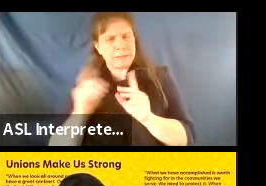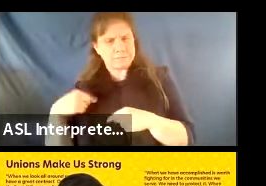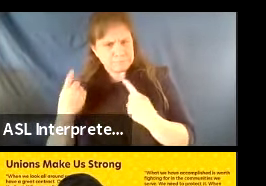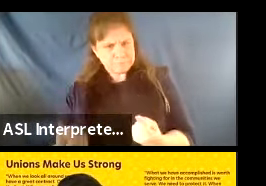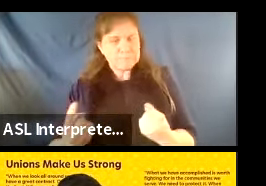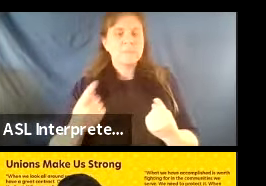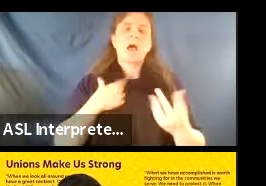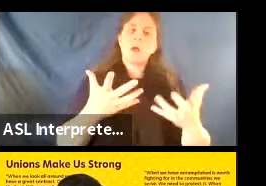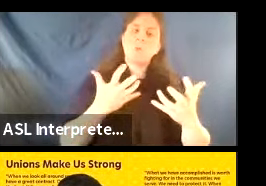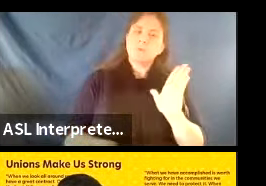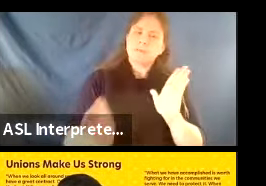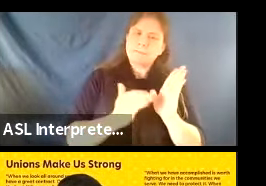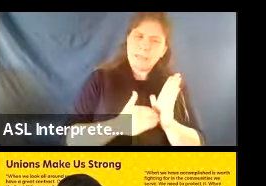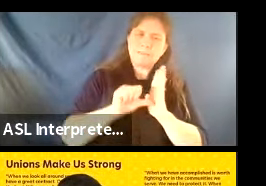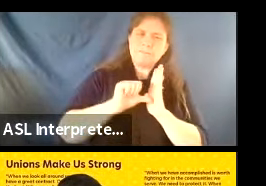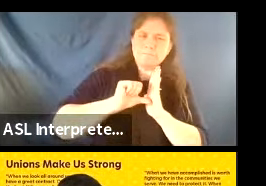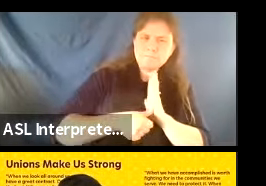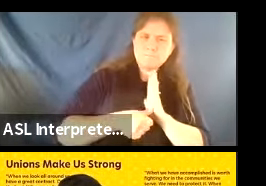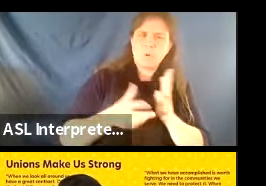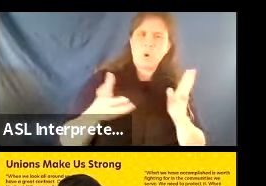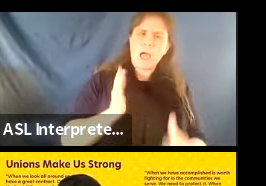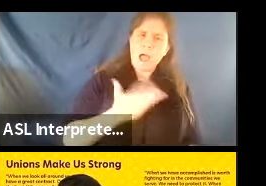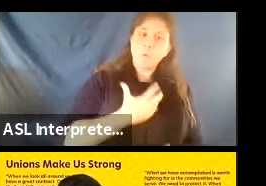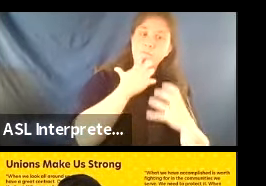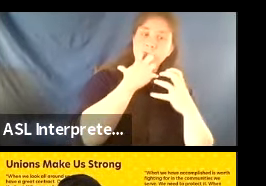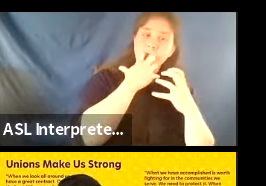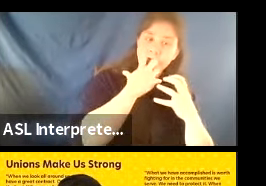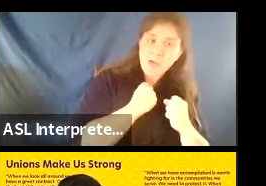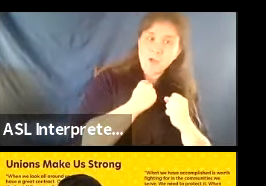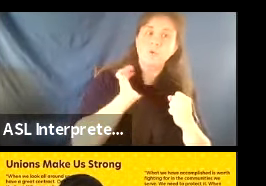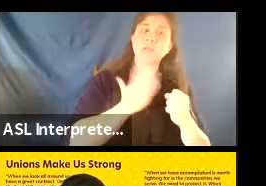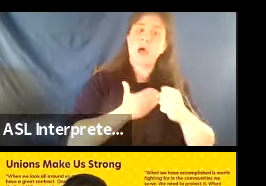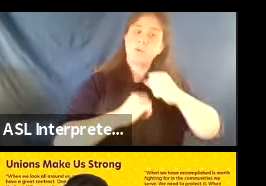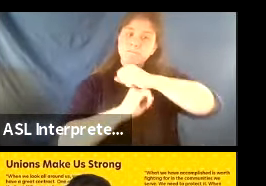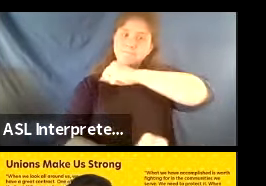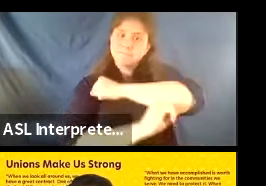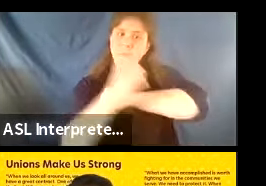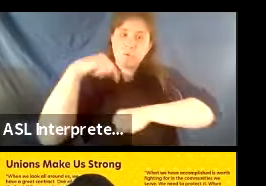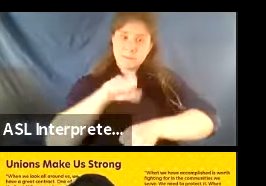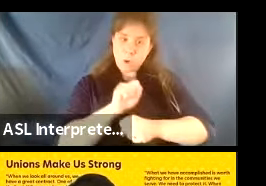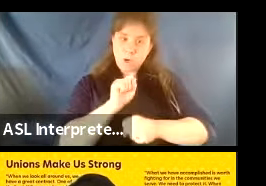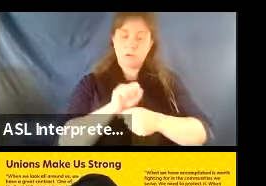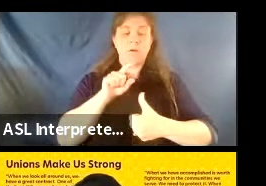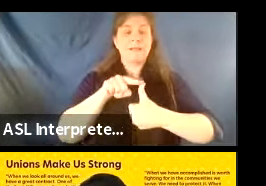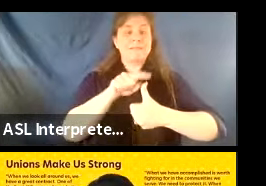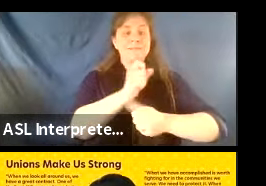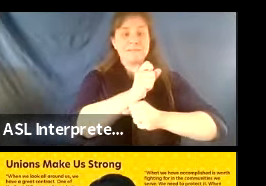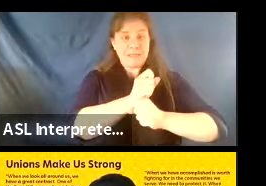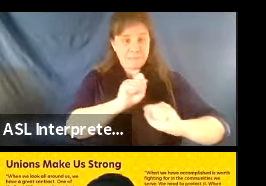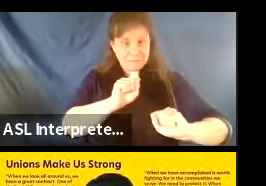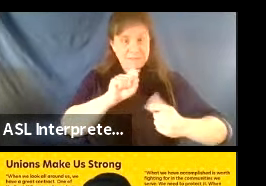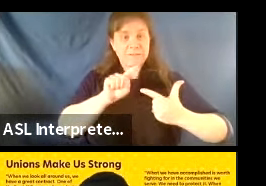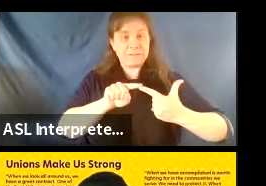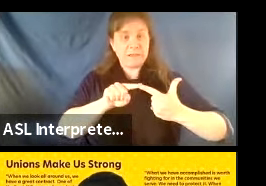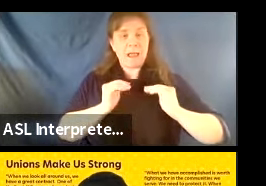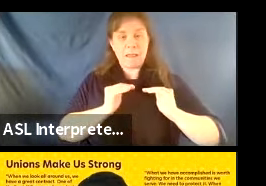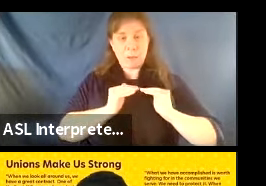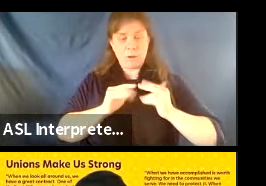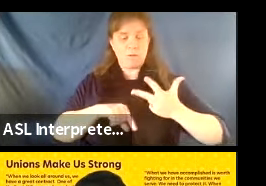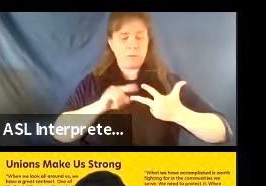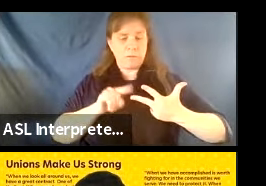and the foundations with which we approach this work, which are the foundations of safety, equity, and